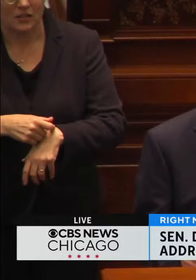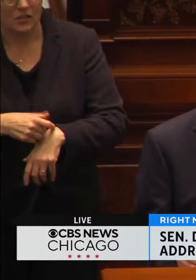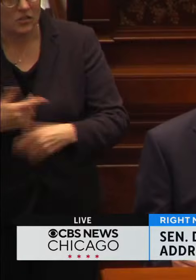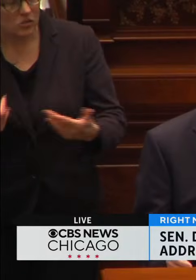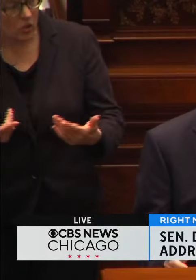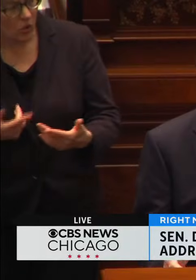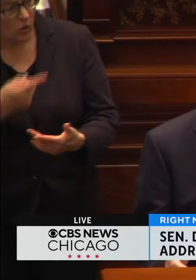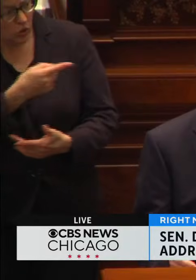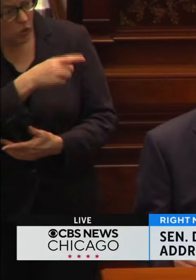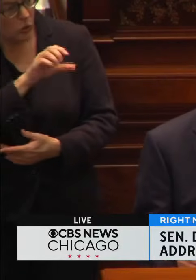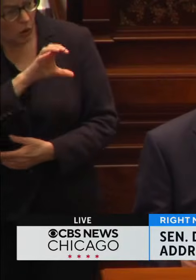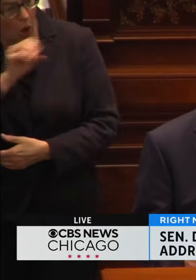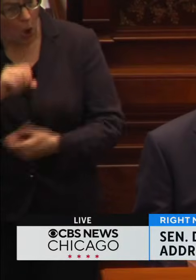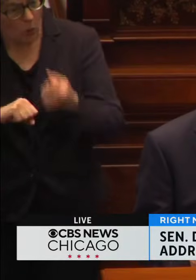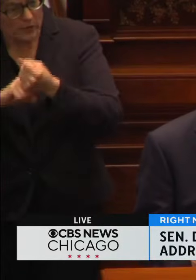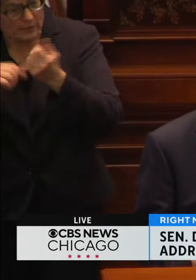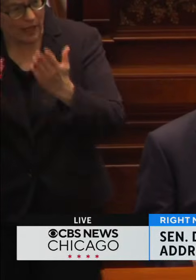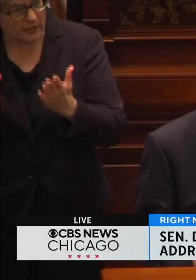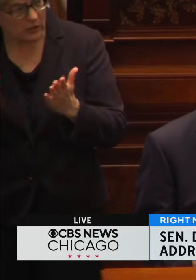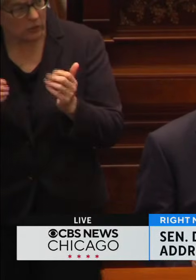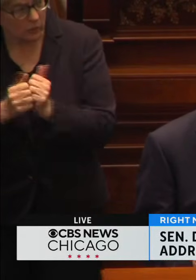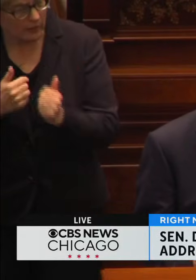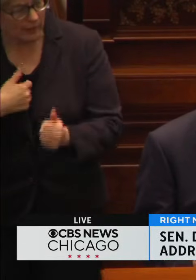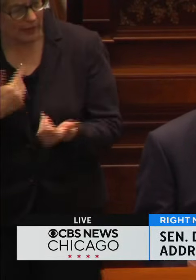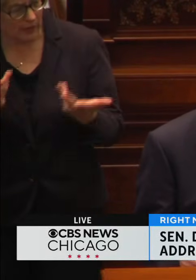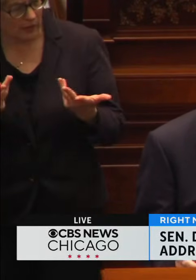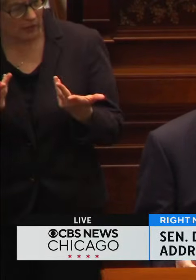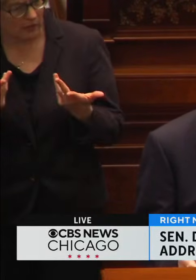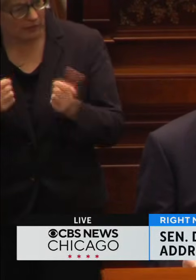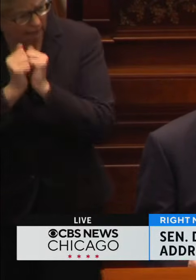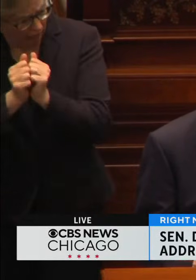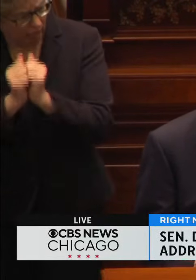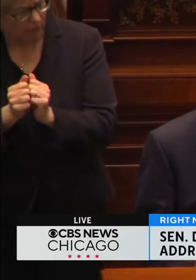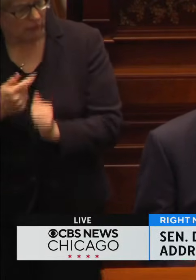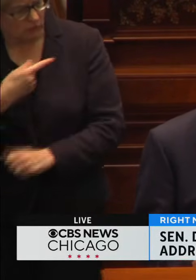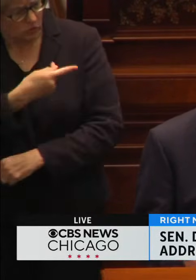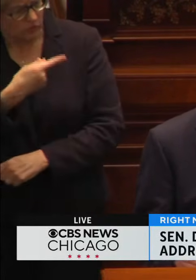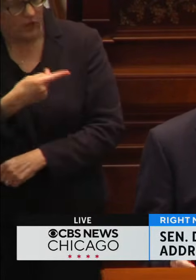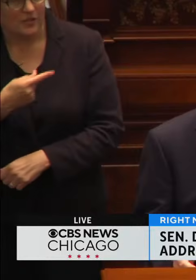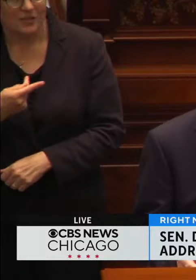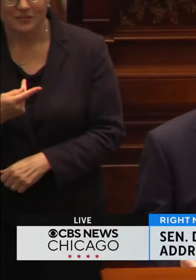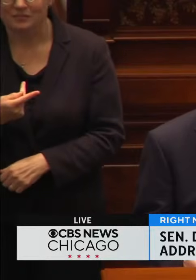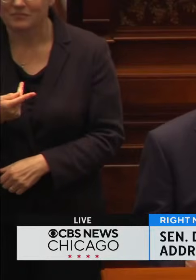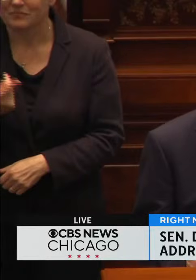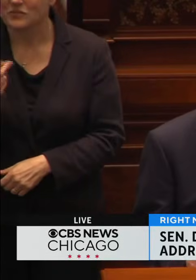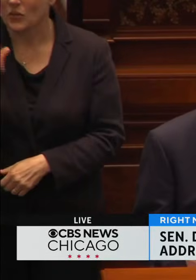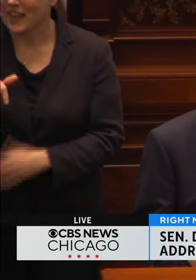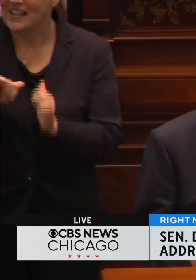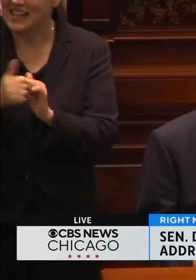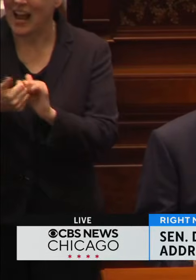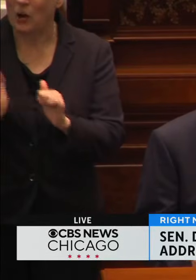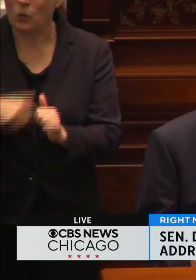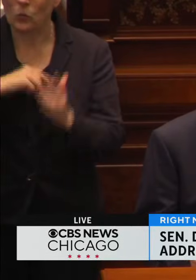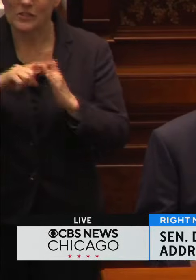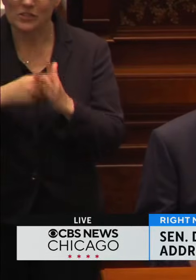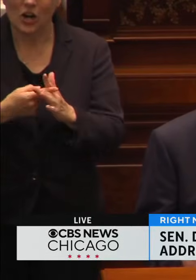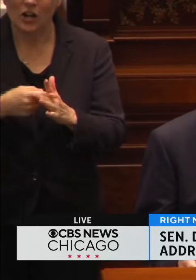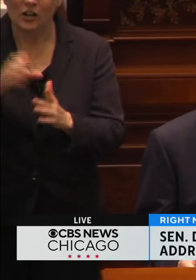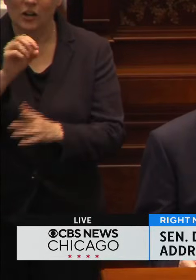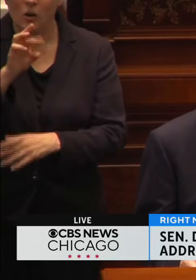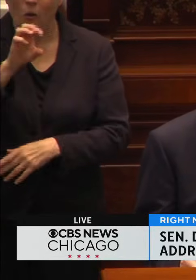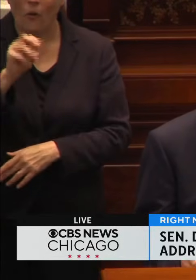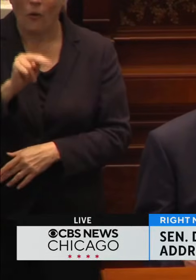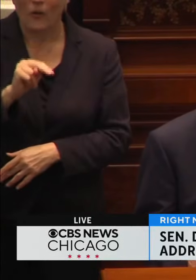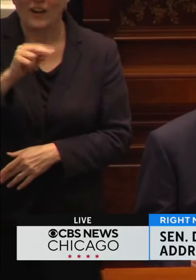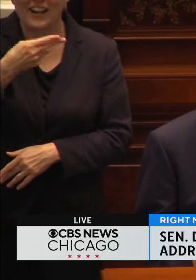be the lead sponsor. I'll just co-sponsor it with you. We'll do it together." So that's the way it started. Orrin Hatch and Dick